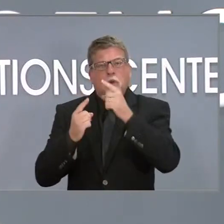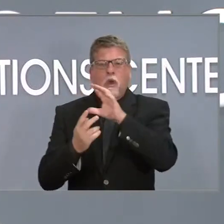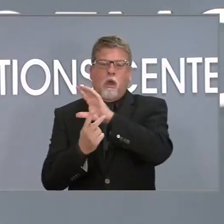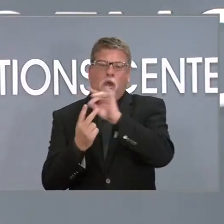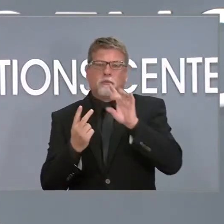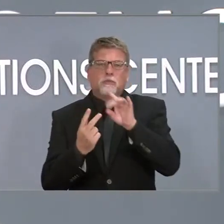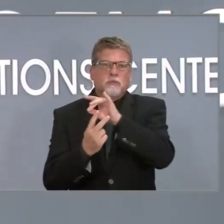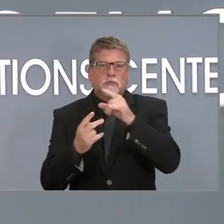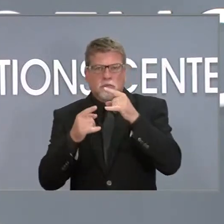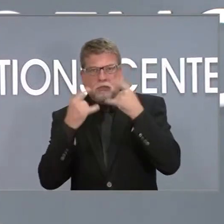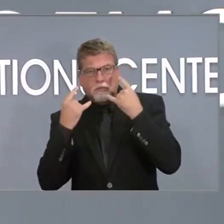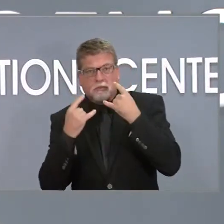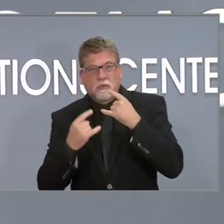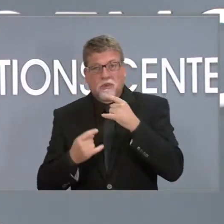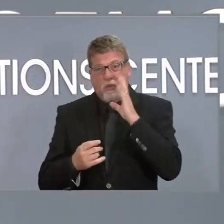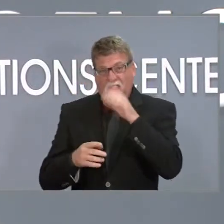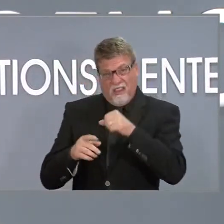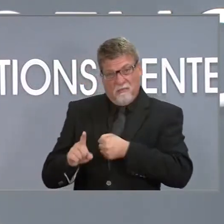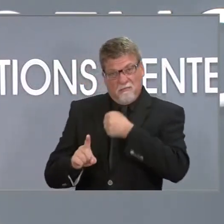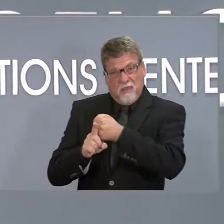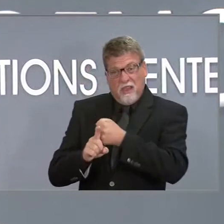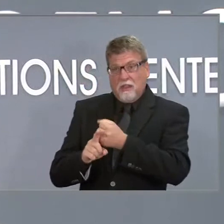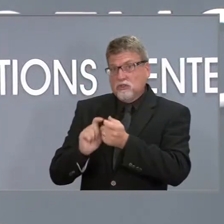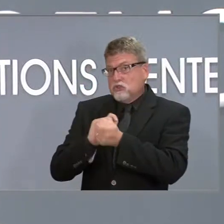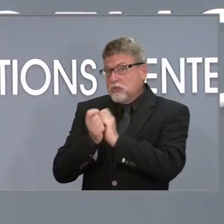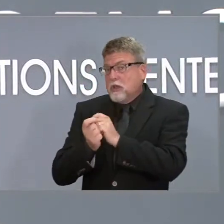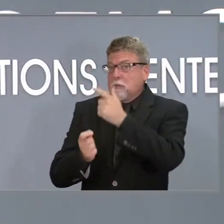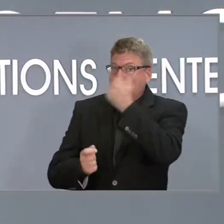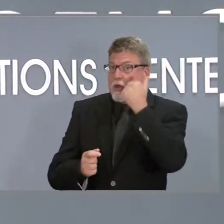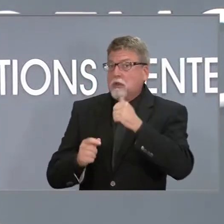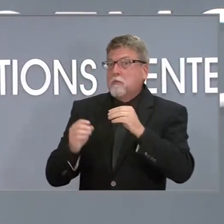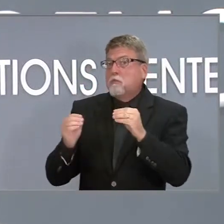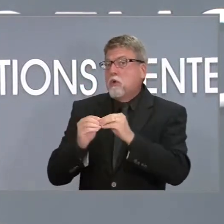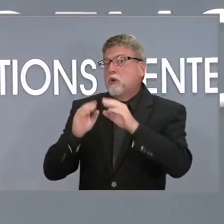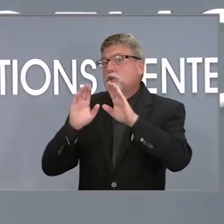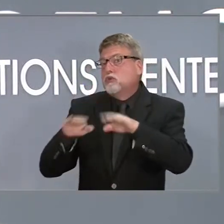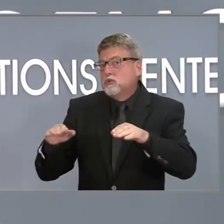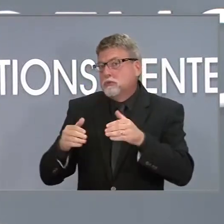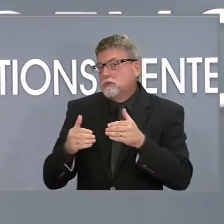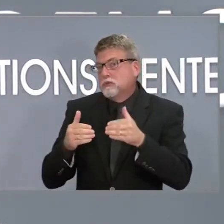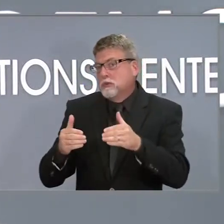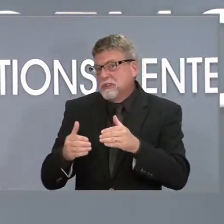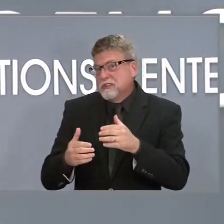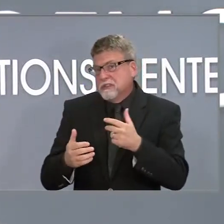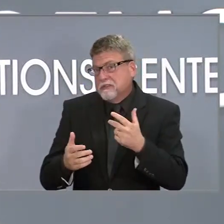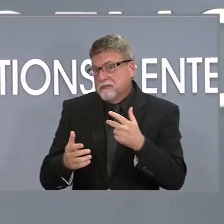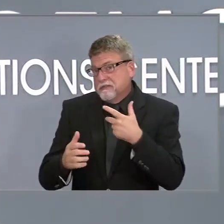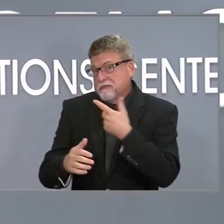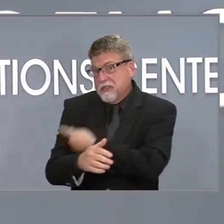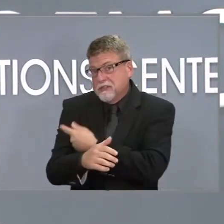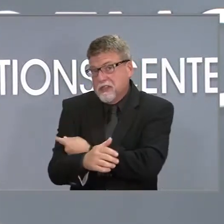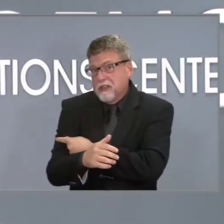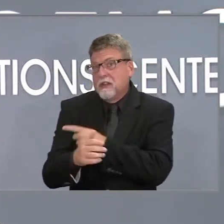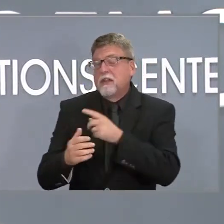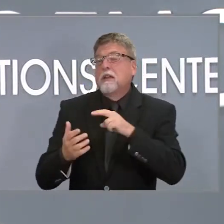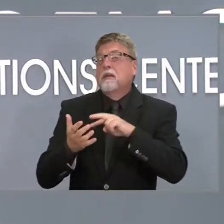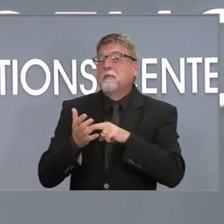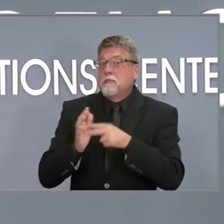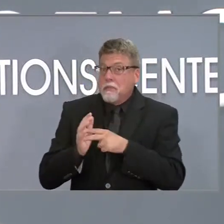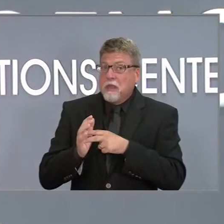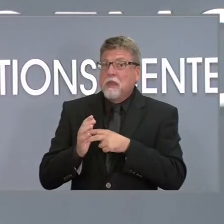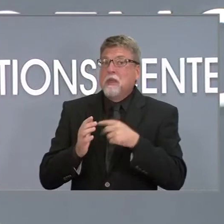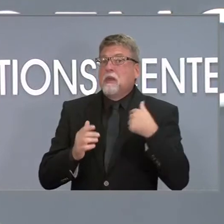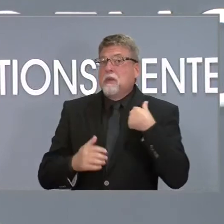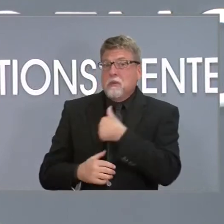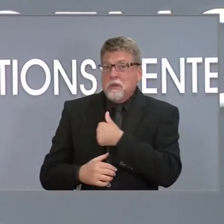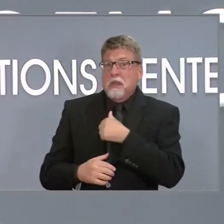children are vaccinated? And then is there a point where the student vaccinations will be required the way kids are